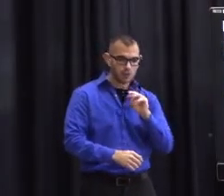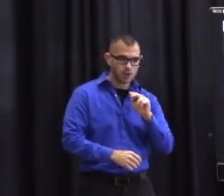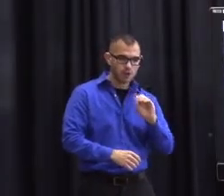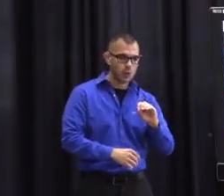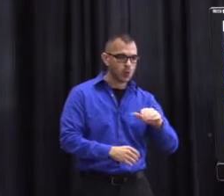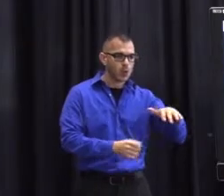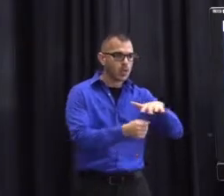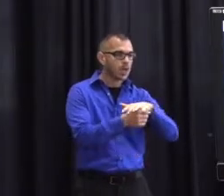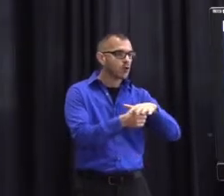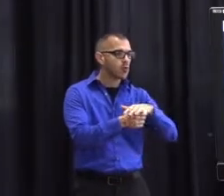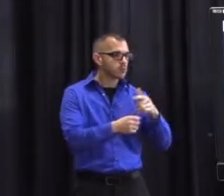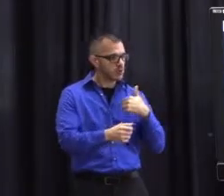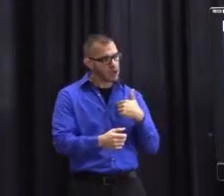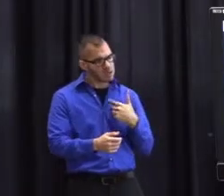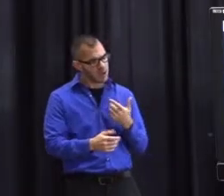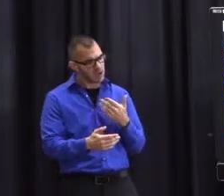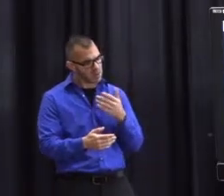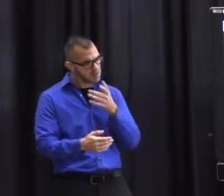finished her degree,